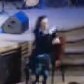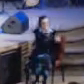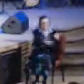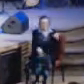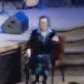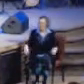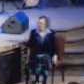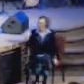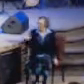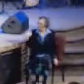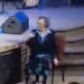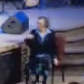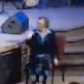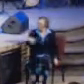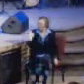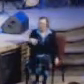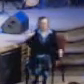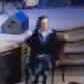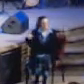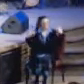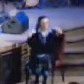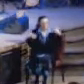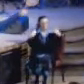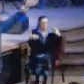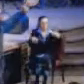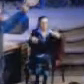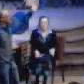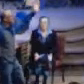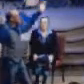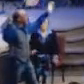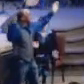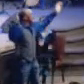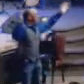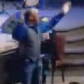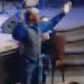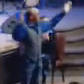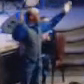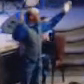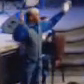Huh? Whew. Man, that thrilled me. That was worth me combing the few hairs I got and getting up and coming to church that night.